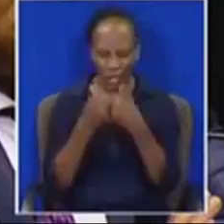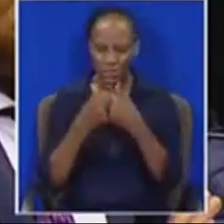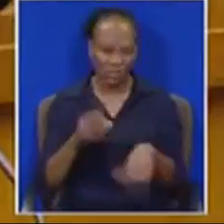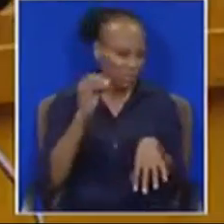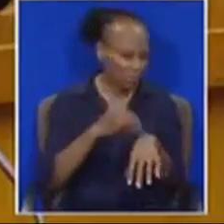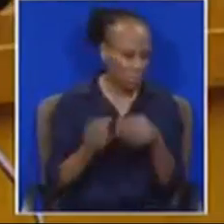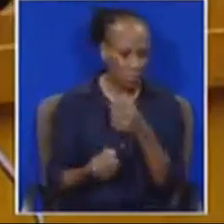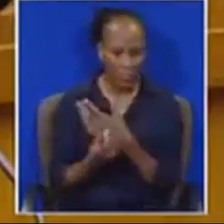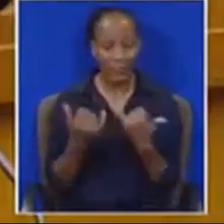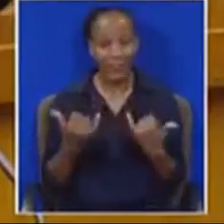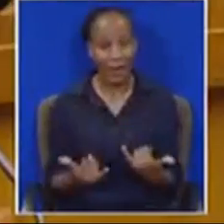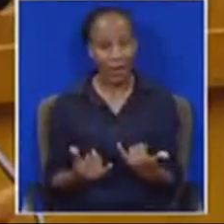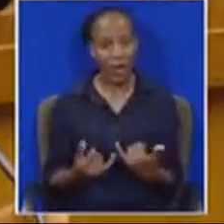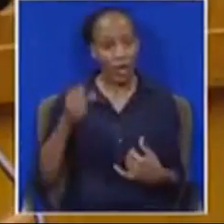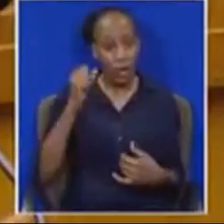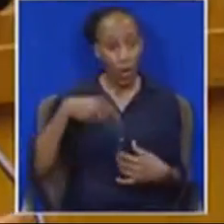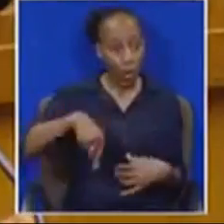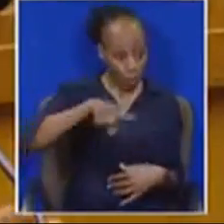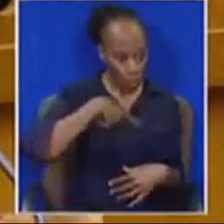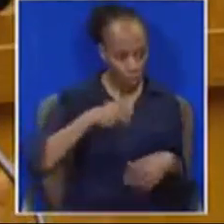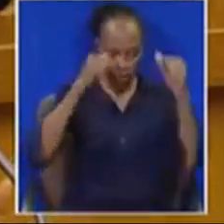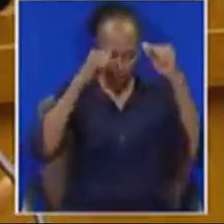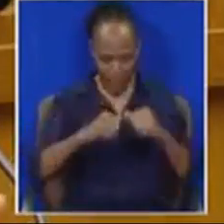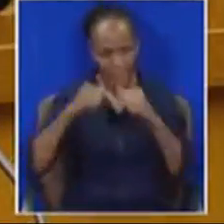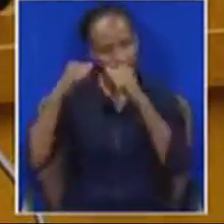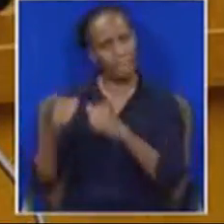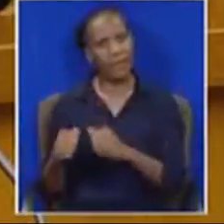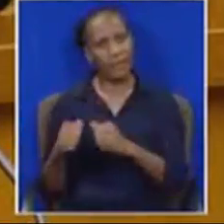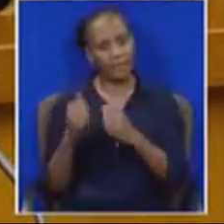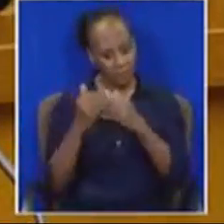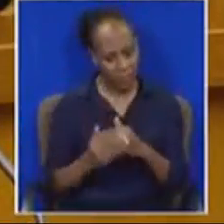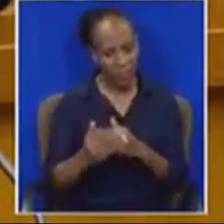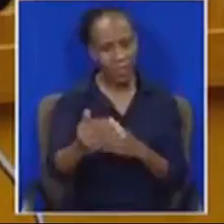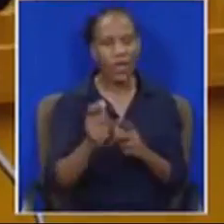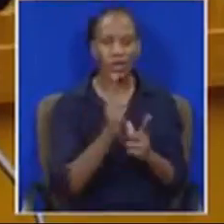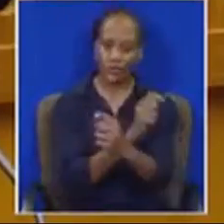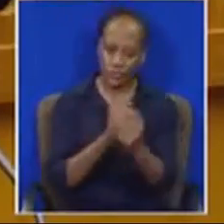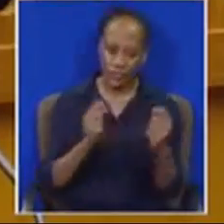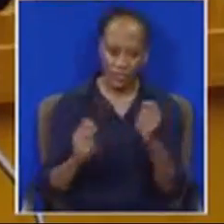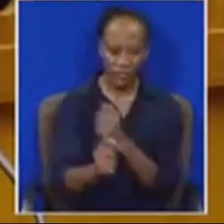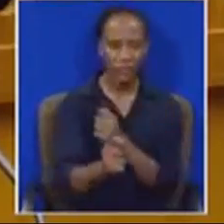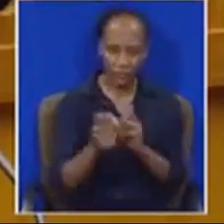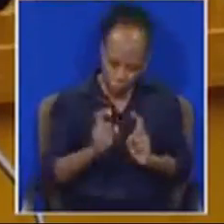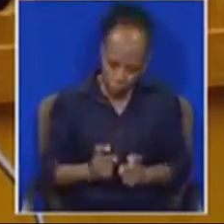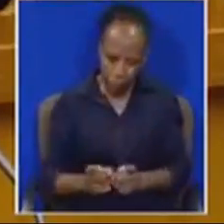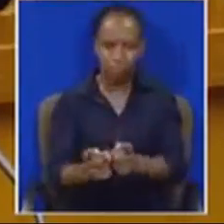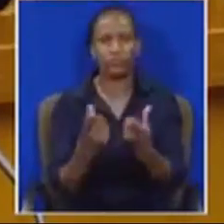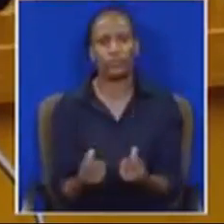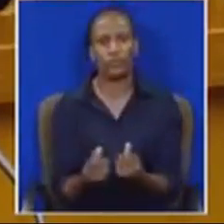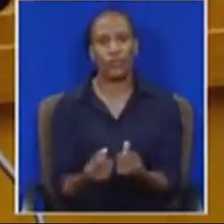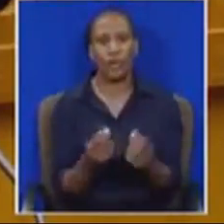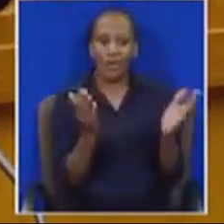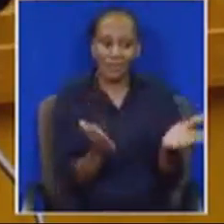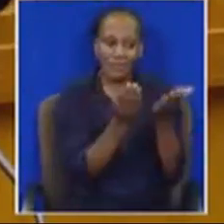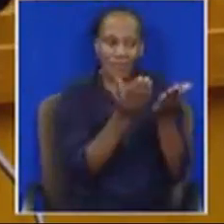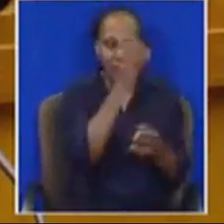on a charter that both accelerates transformation and grows this vital sector of